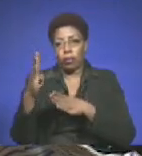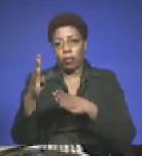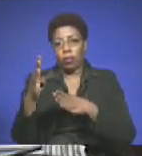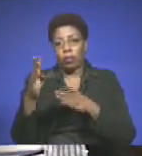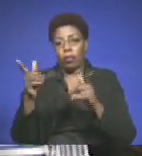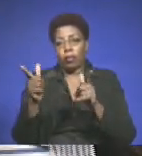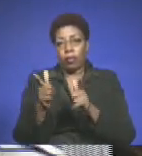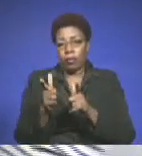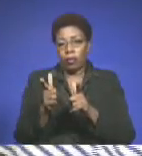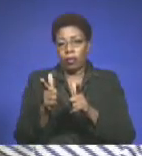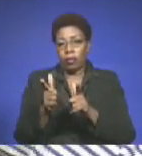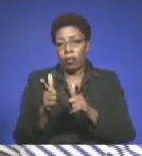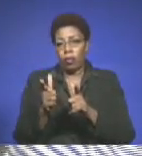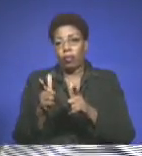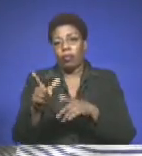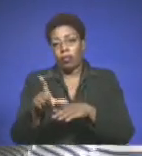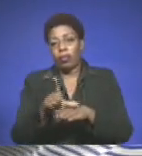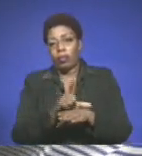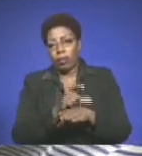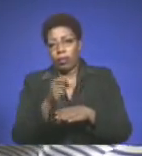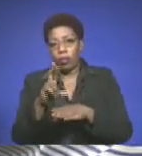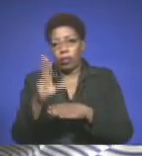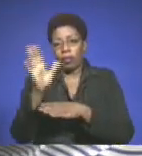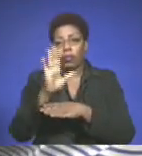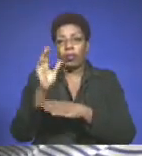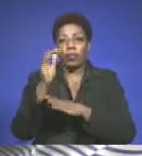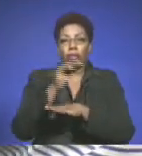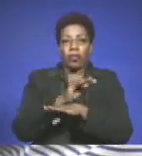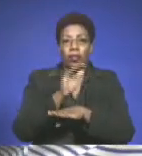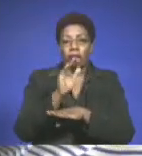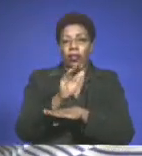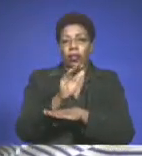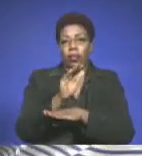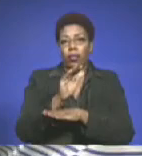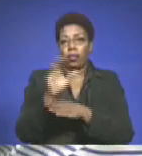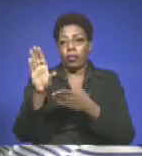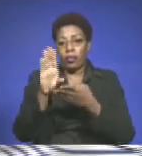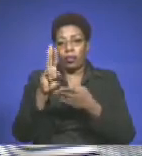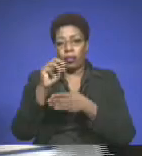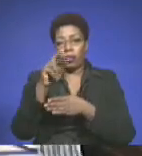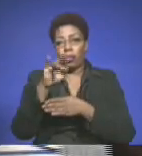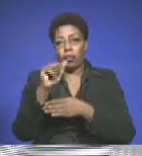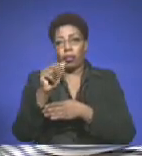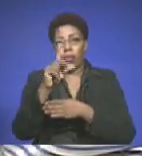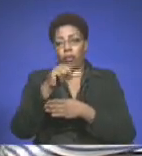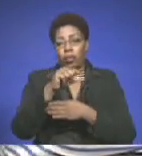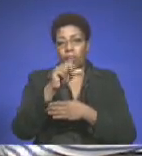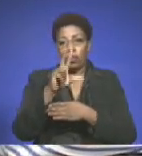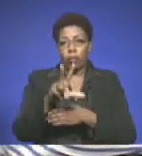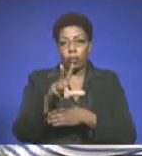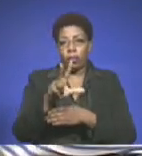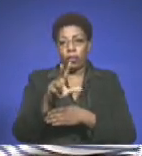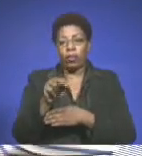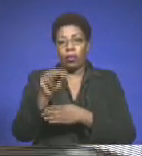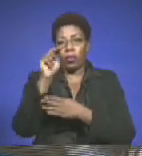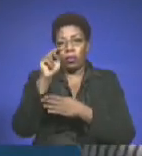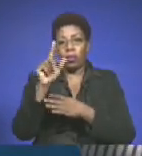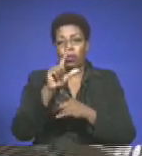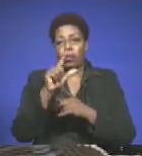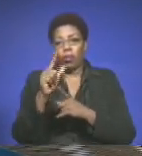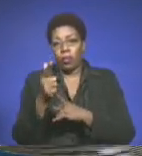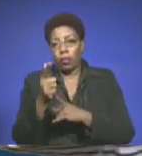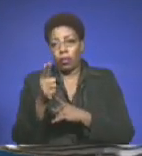just a little while longer. And at 5 o'clock this afternoon, the center of Maria was located at 23.3 degrees north,